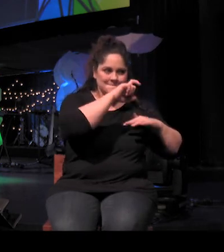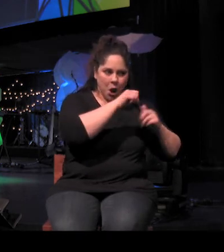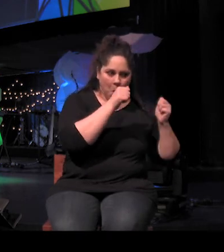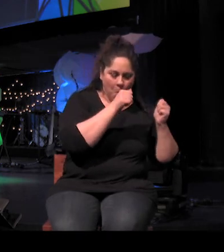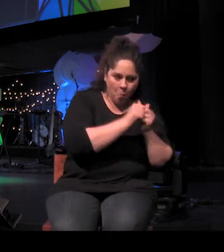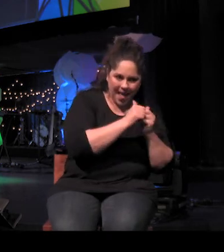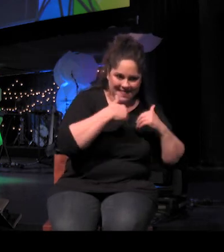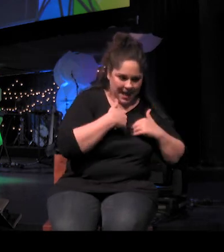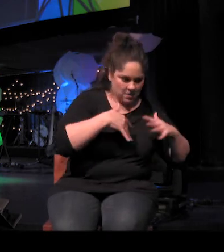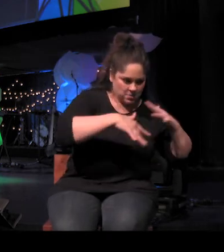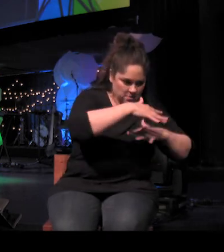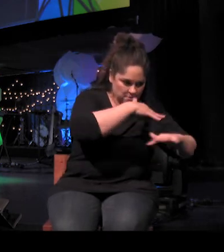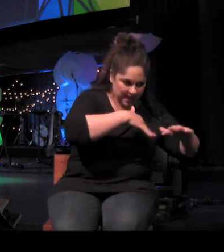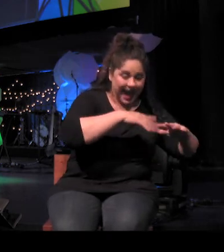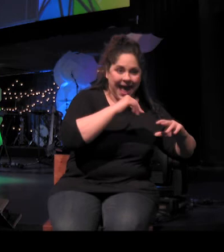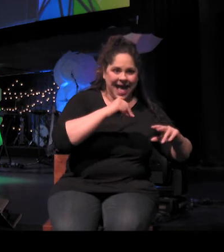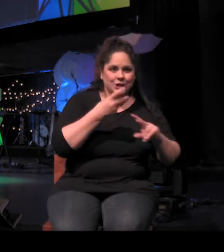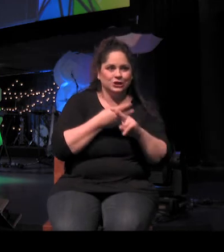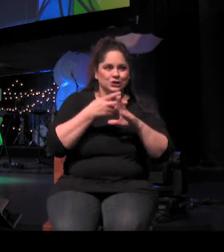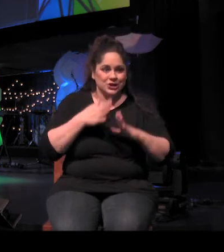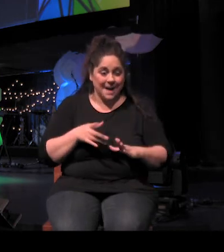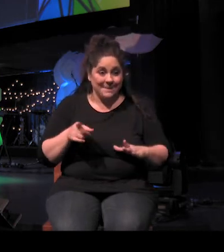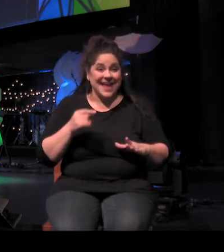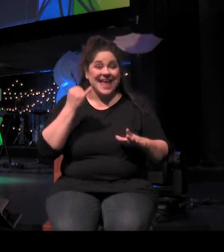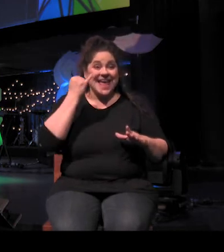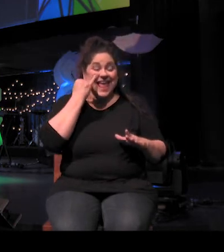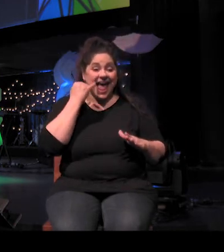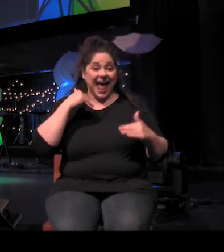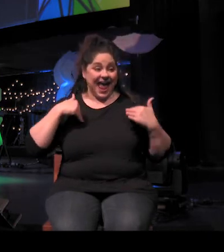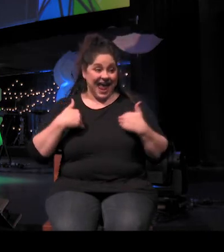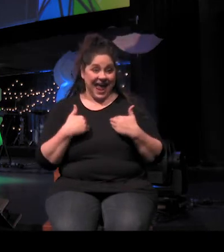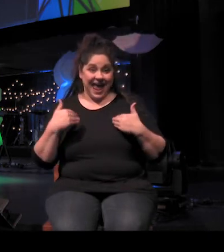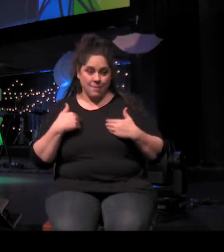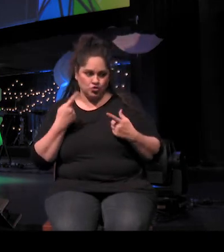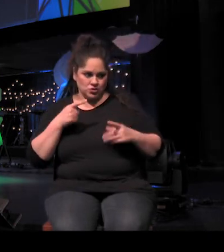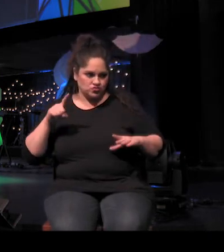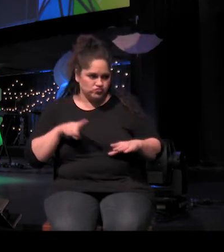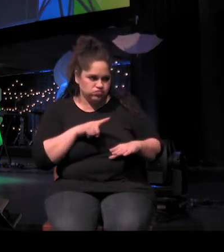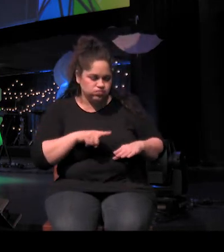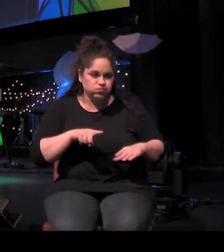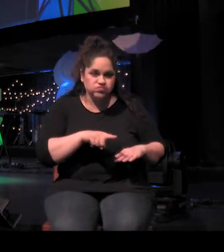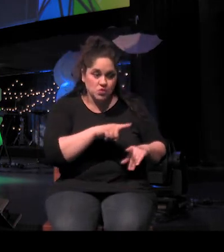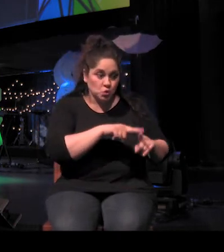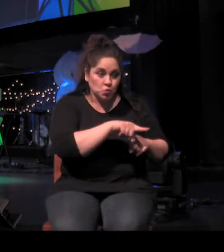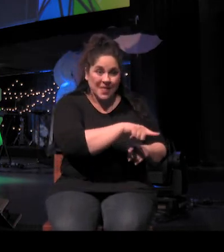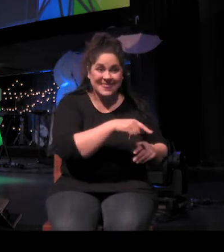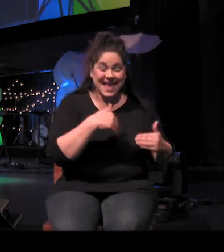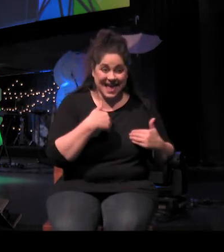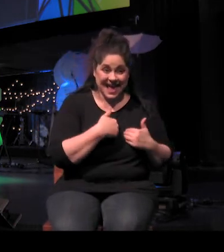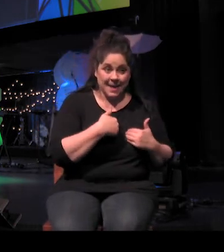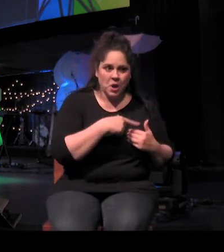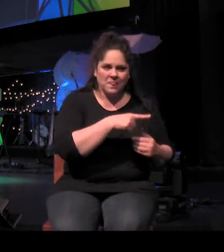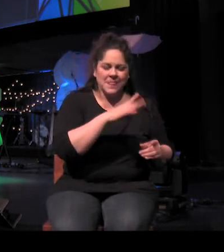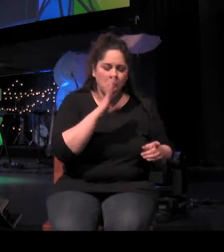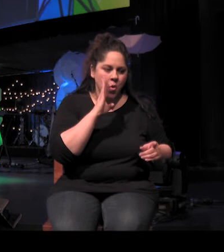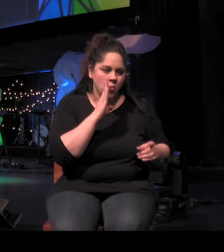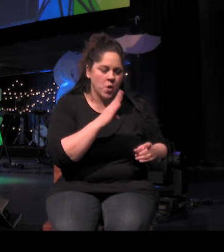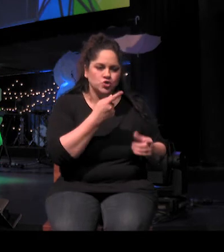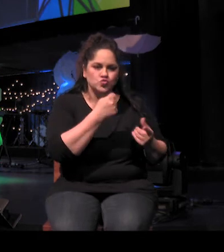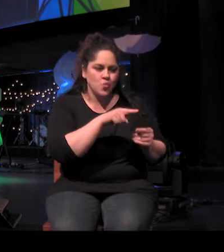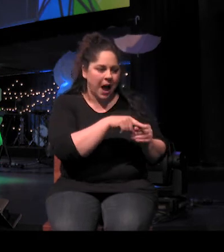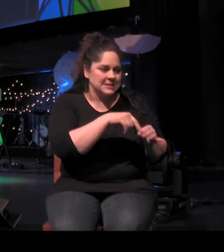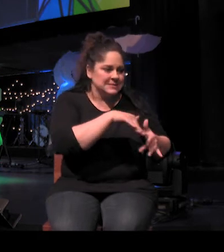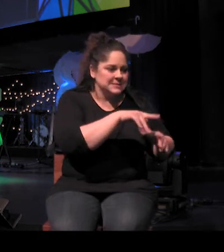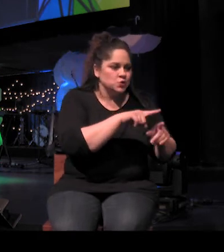predator that comes to attack the flock will try to get one of the sheep away from the flock or away from the shepherd. And if that